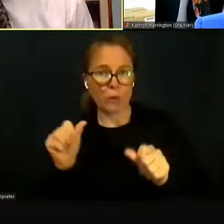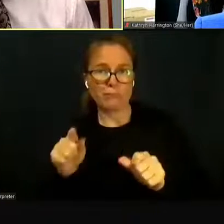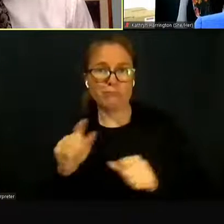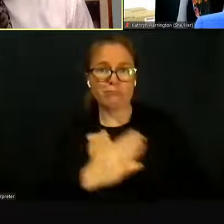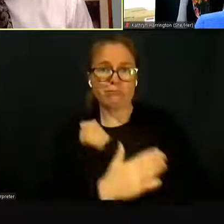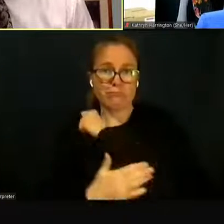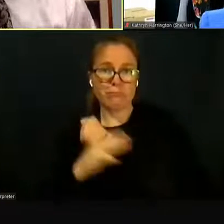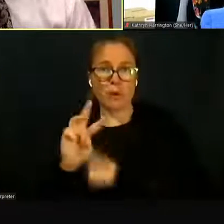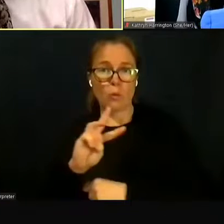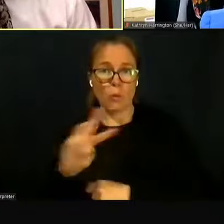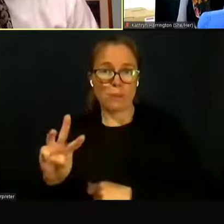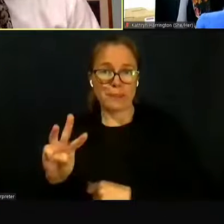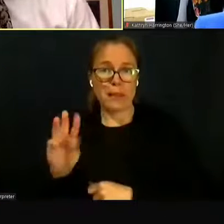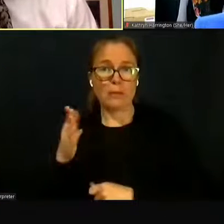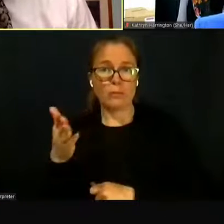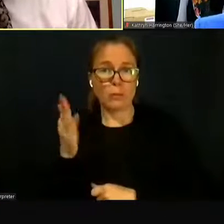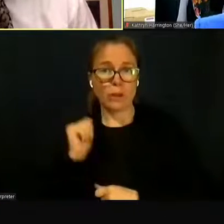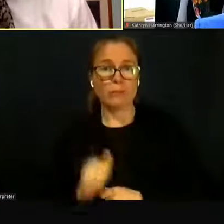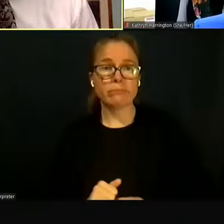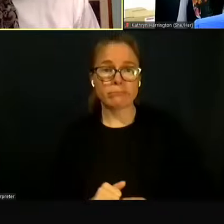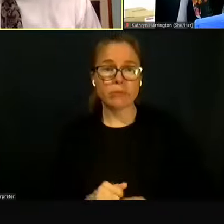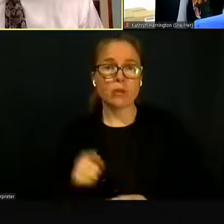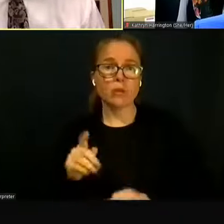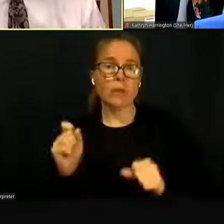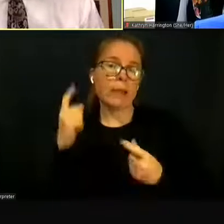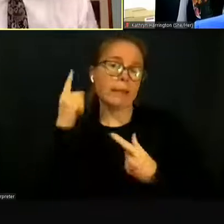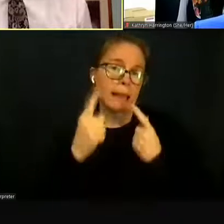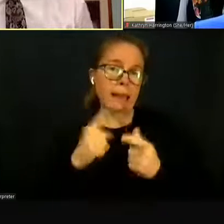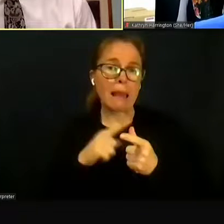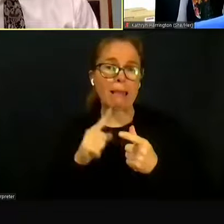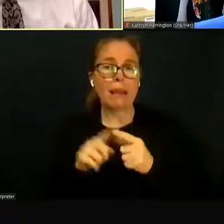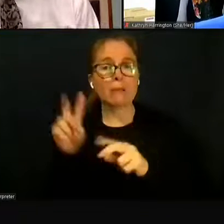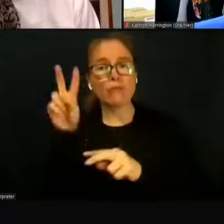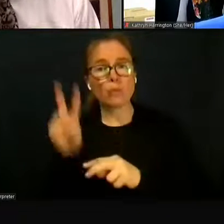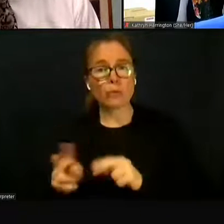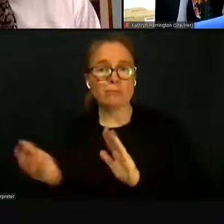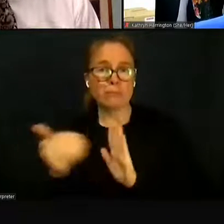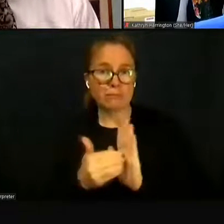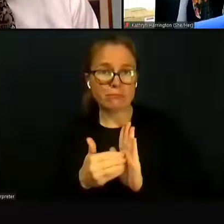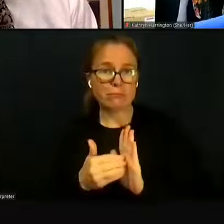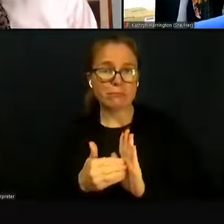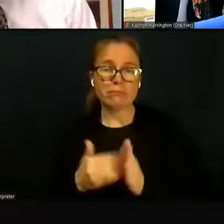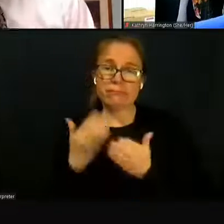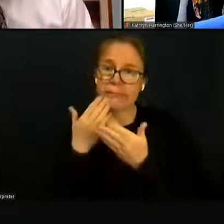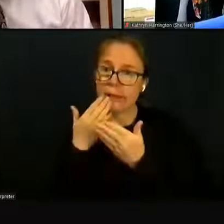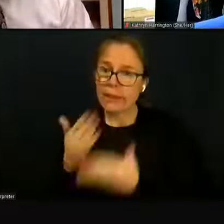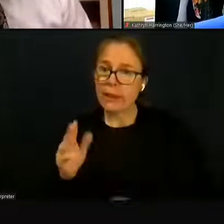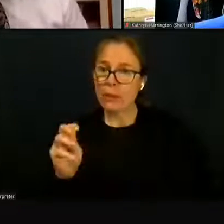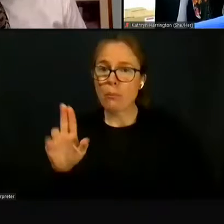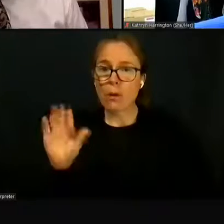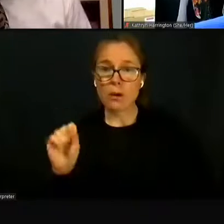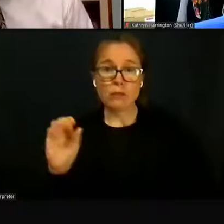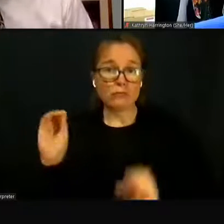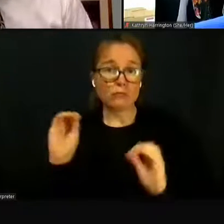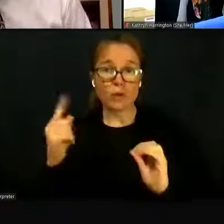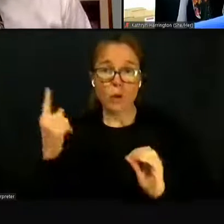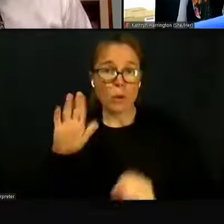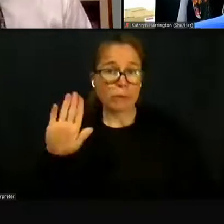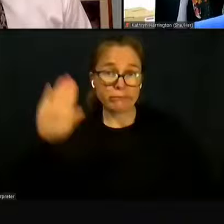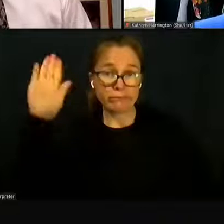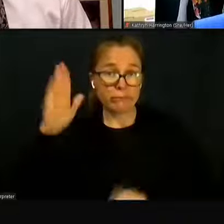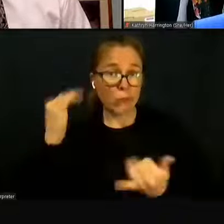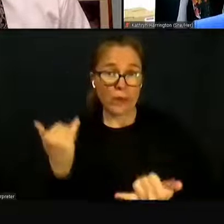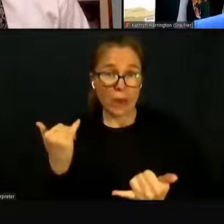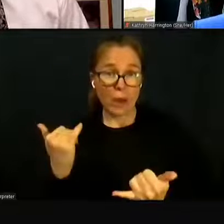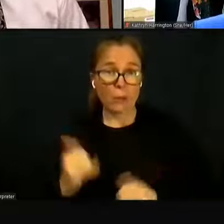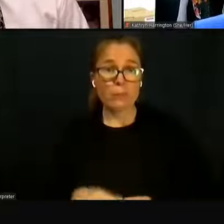available to the public if you need some time to ruminate about it. All right, thank you, Marcus. We have no one else in the queue.